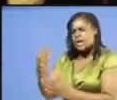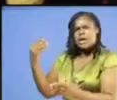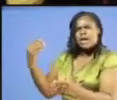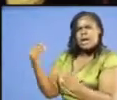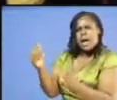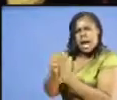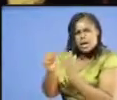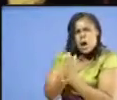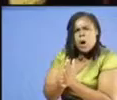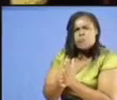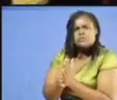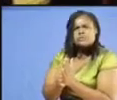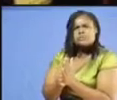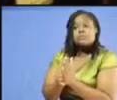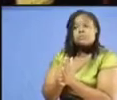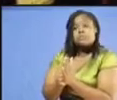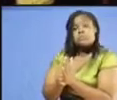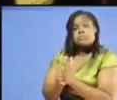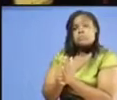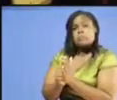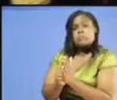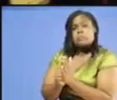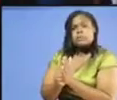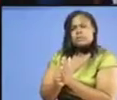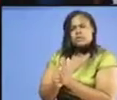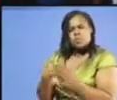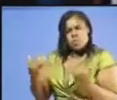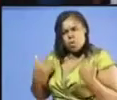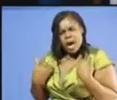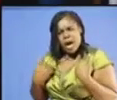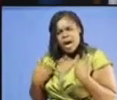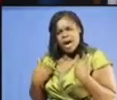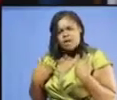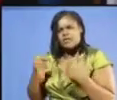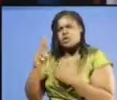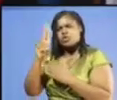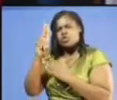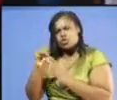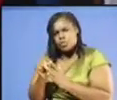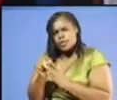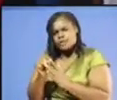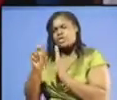Do you have a U.S. account?"